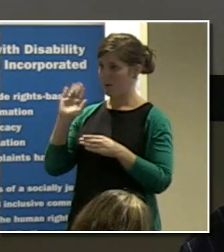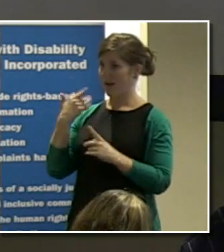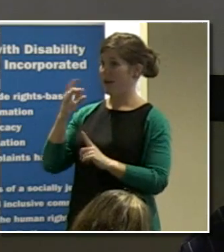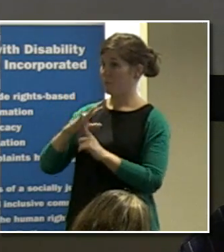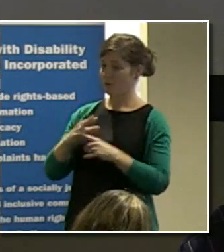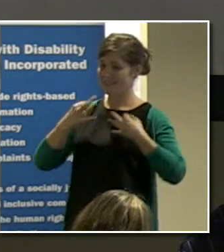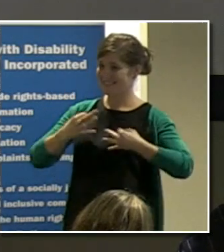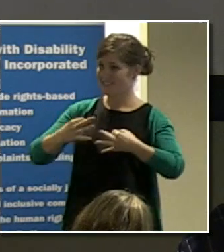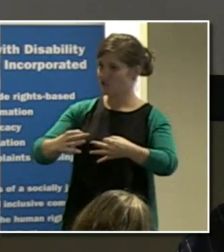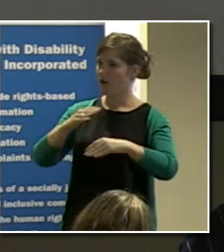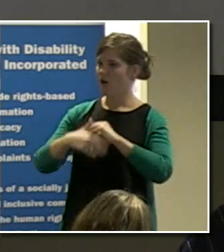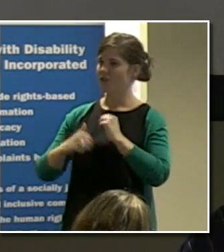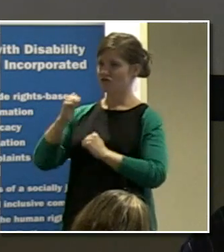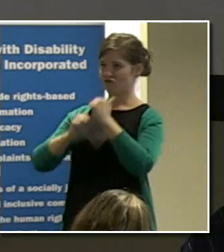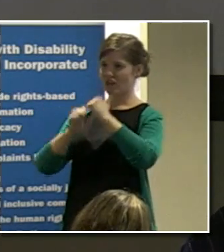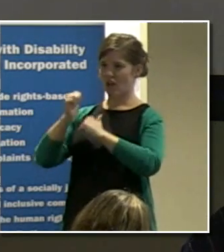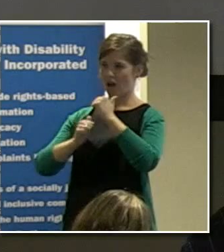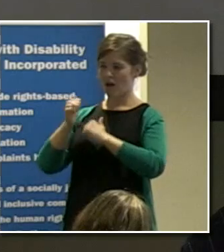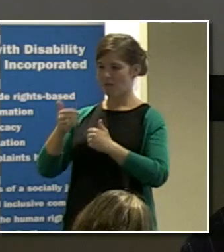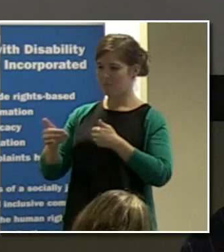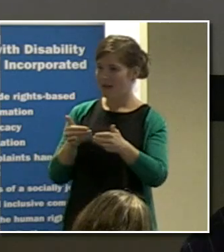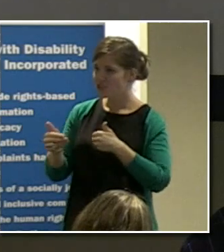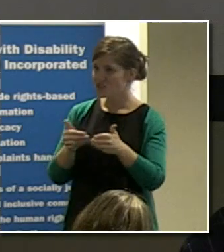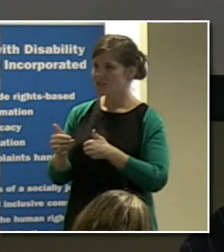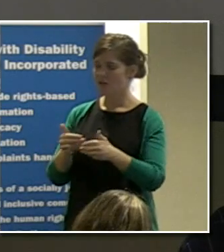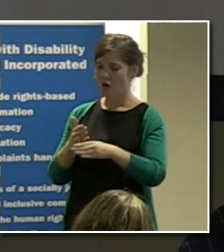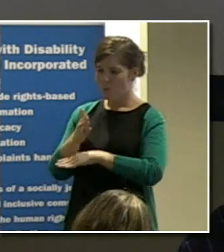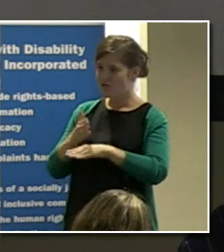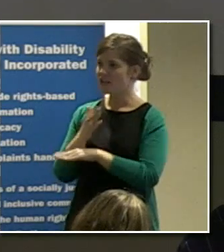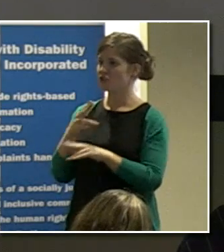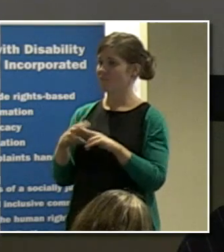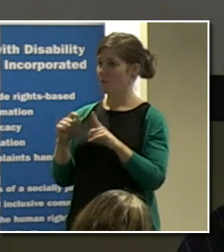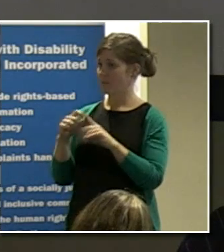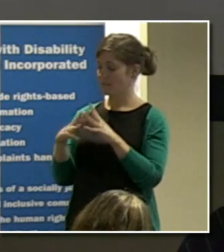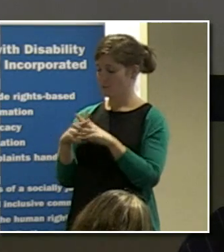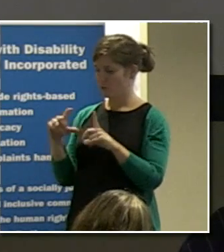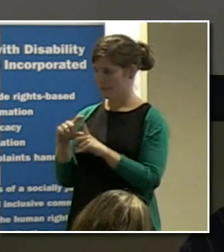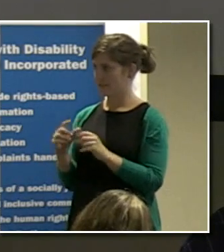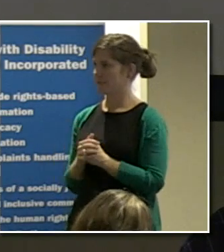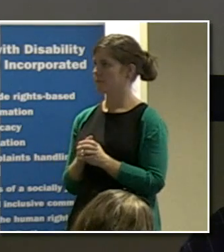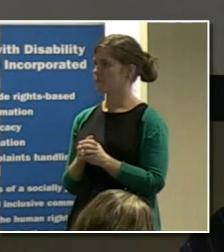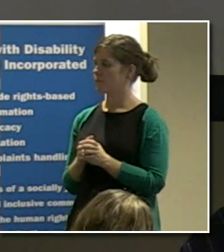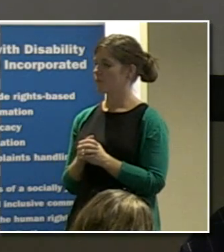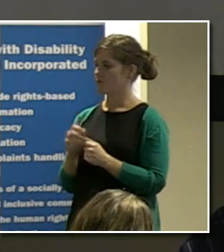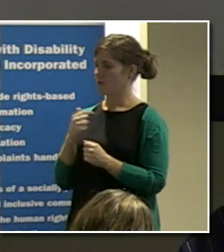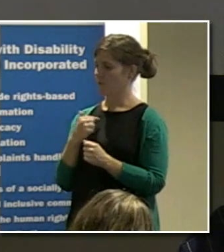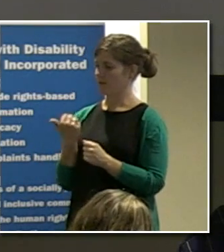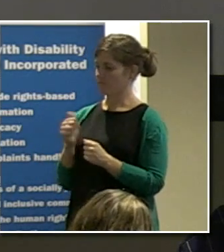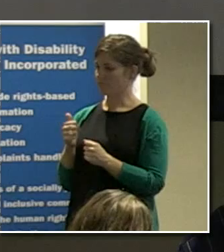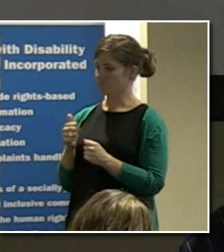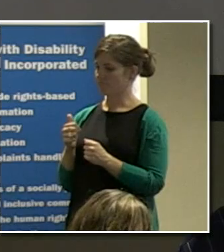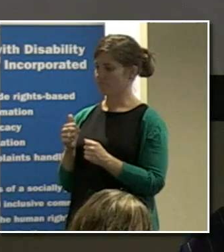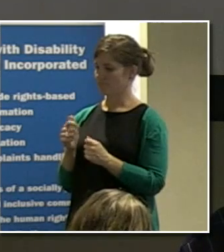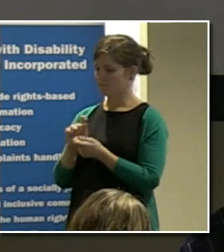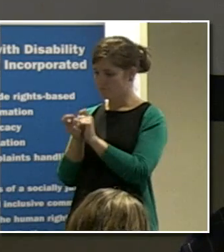to address structural issues in the budget and operations for PWD. We have concluded revised